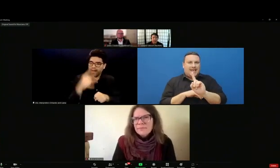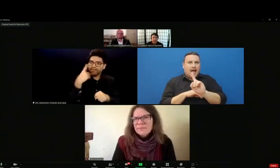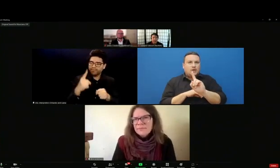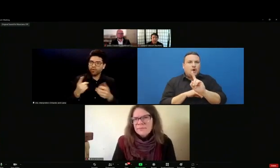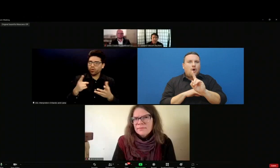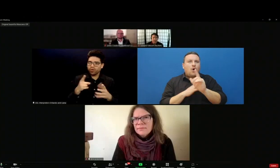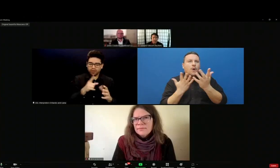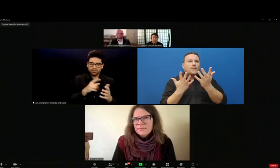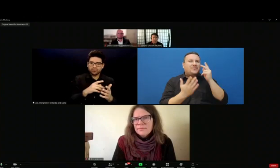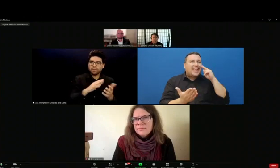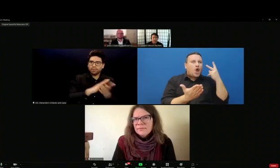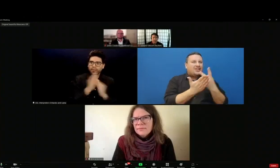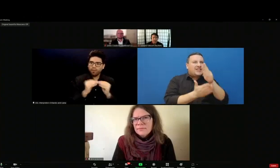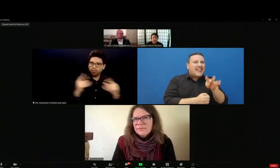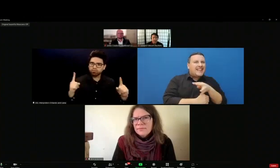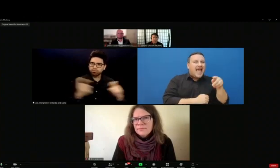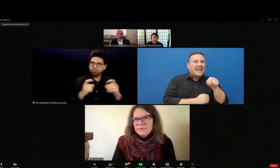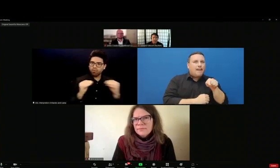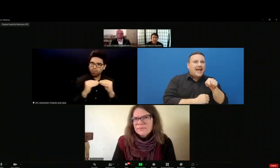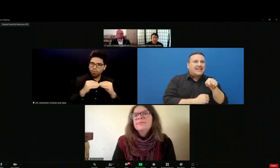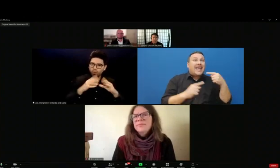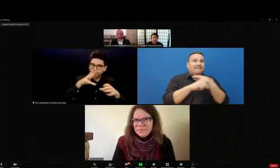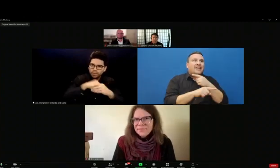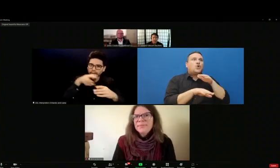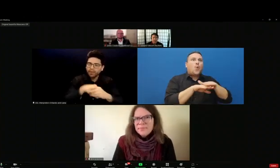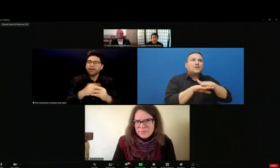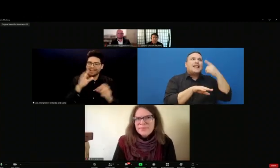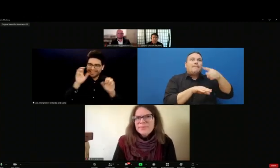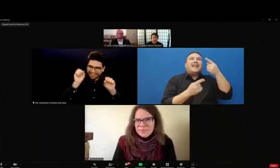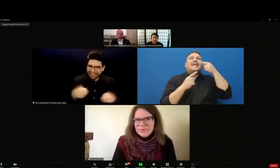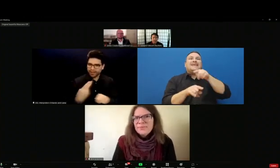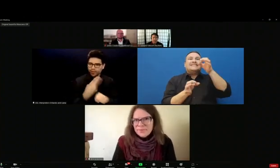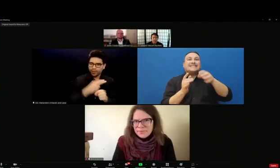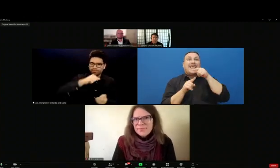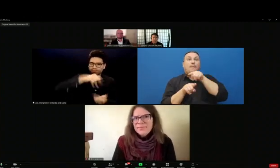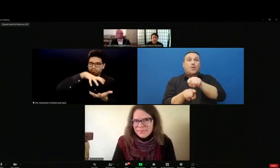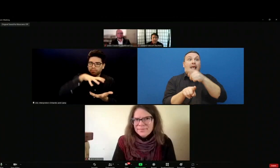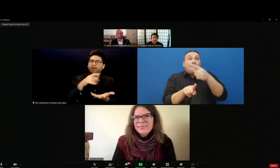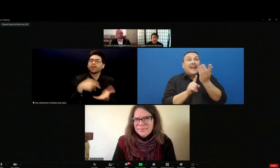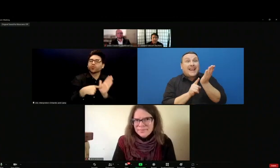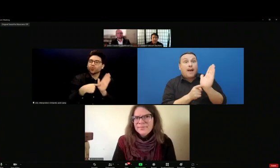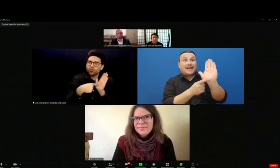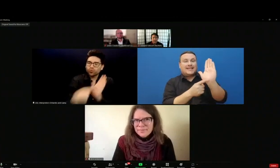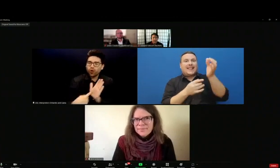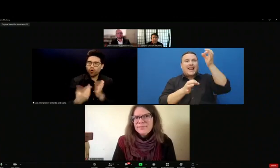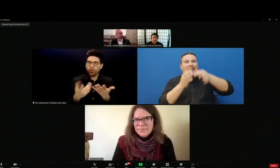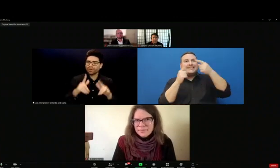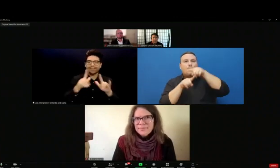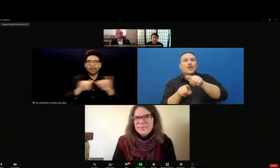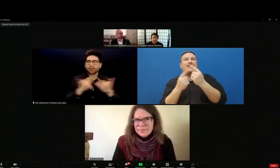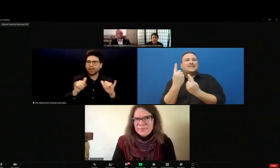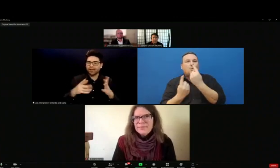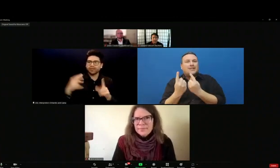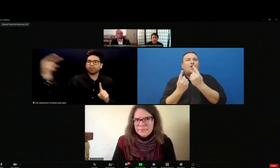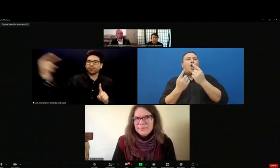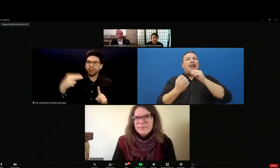diagrammatic iconicity can be used for this simultaneity, for expressing simultaneously perceptual events simultaneously, something